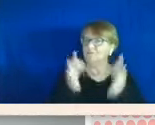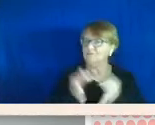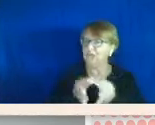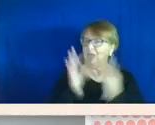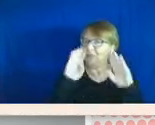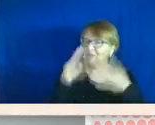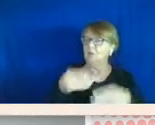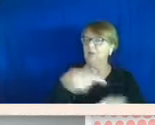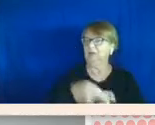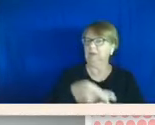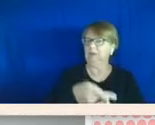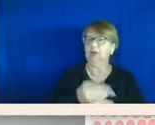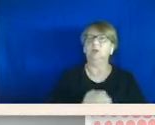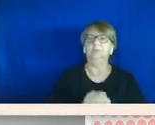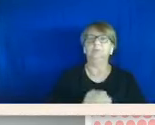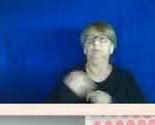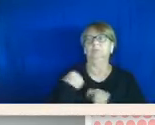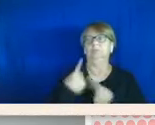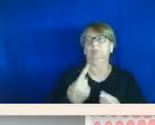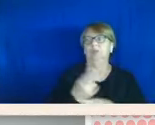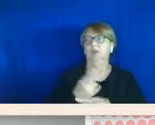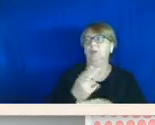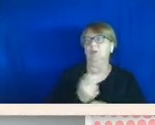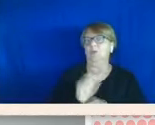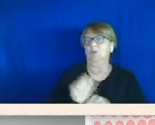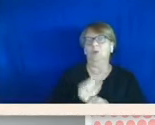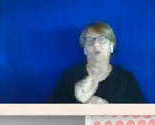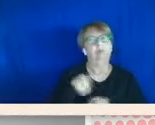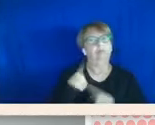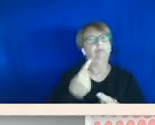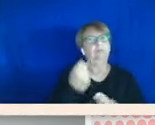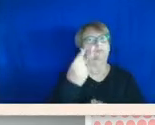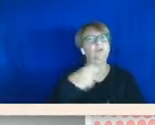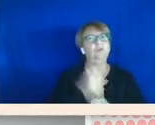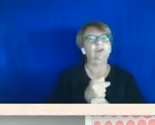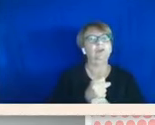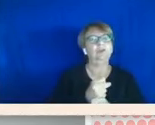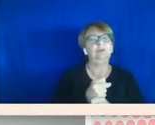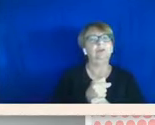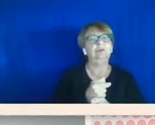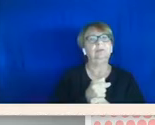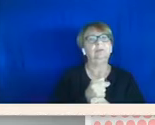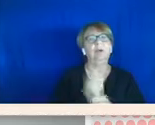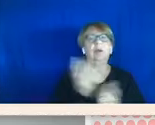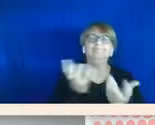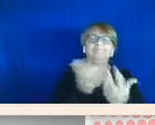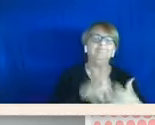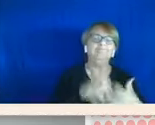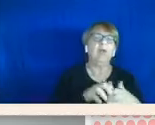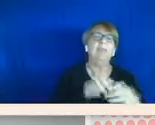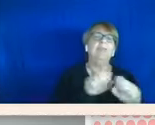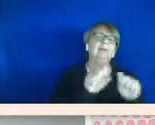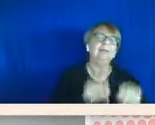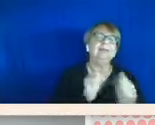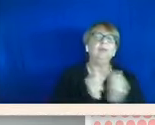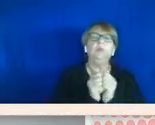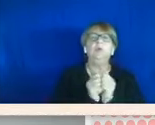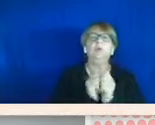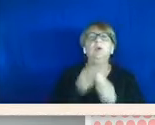have been working for the last quite a few years on infusing our system with what we call systems of